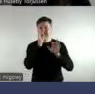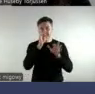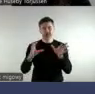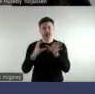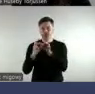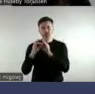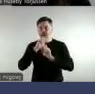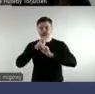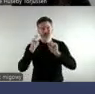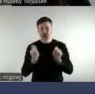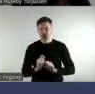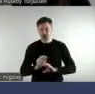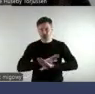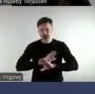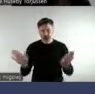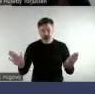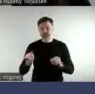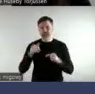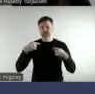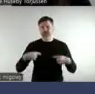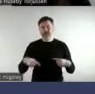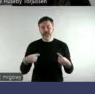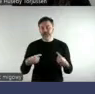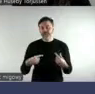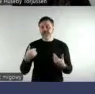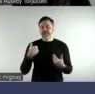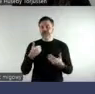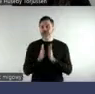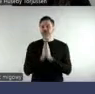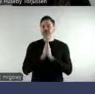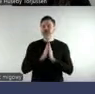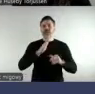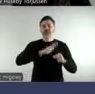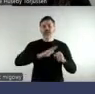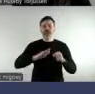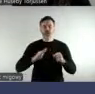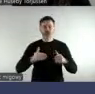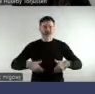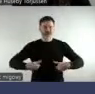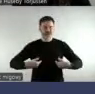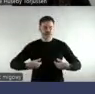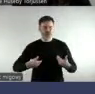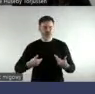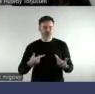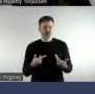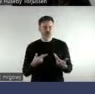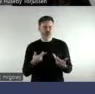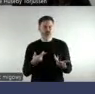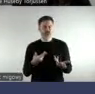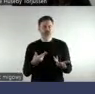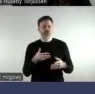request the healthcare assistance from national health authorities, to enhance the municipality's ability to provide